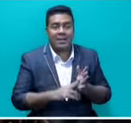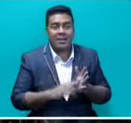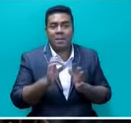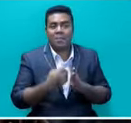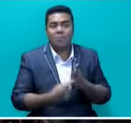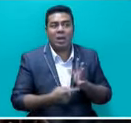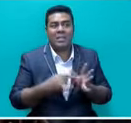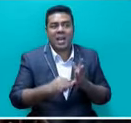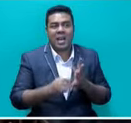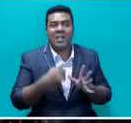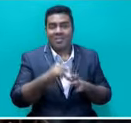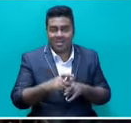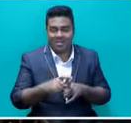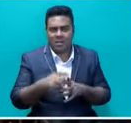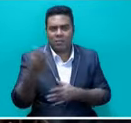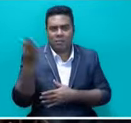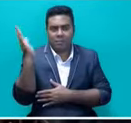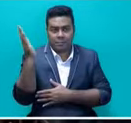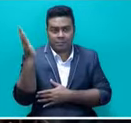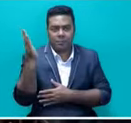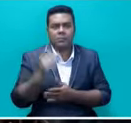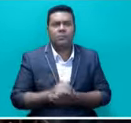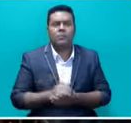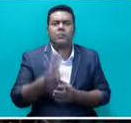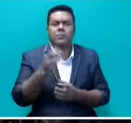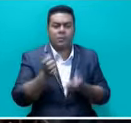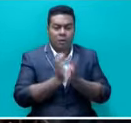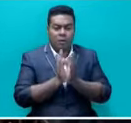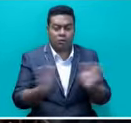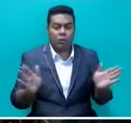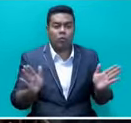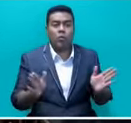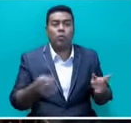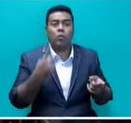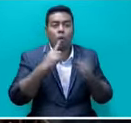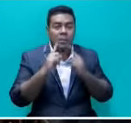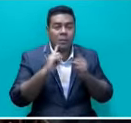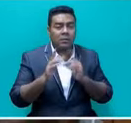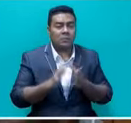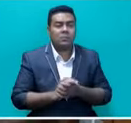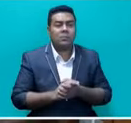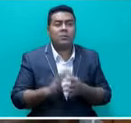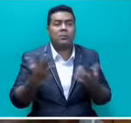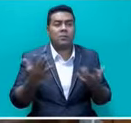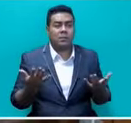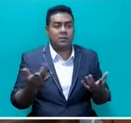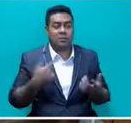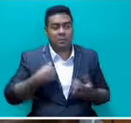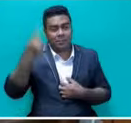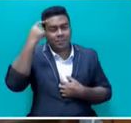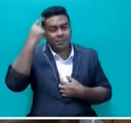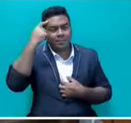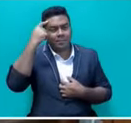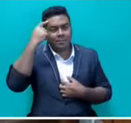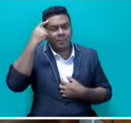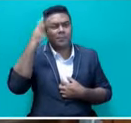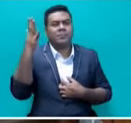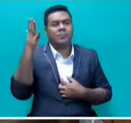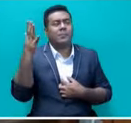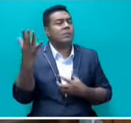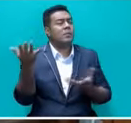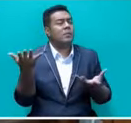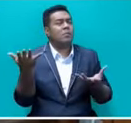general comment, and if that can help us to move on. I think the Committee on